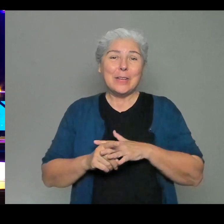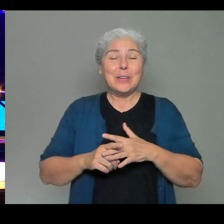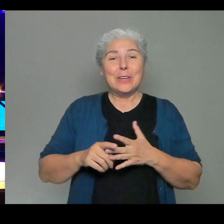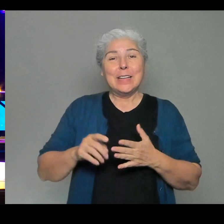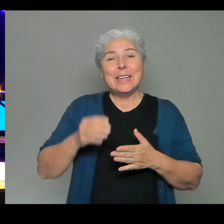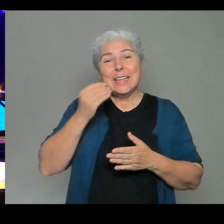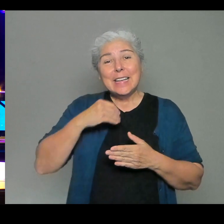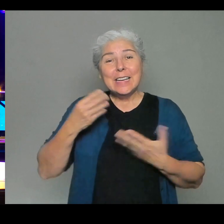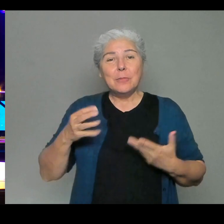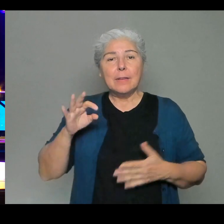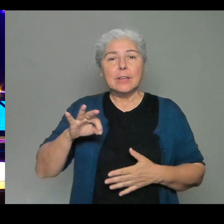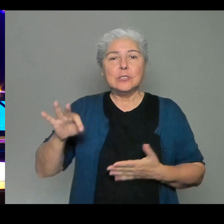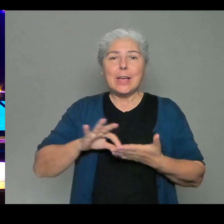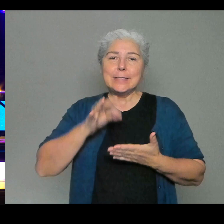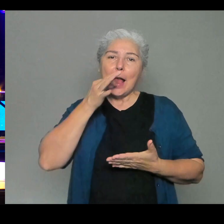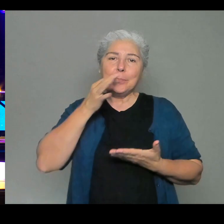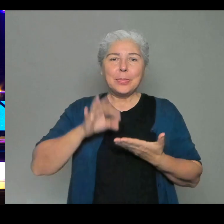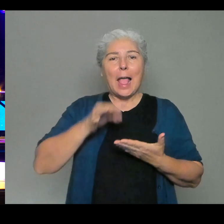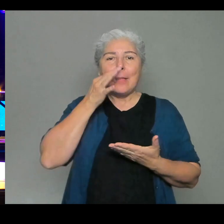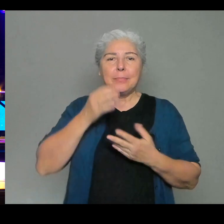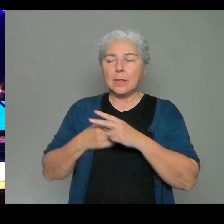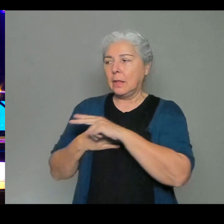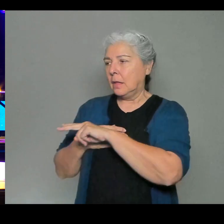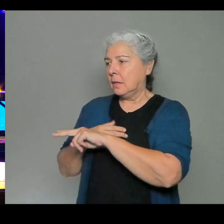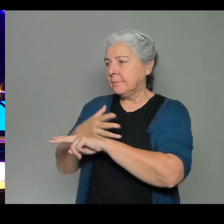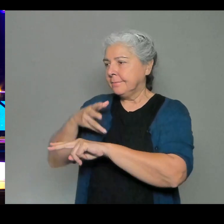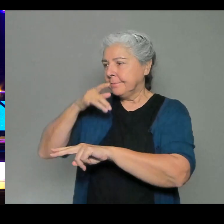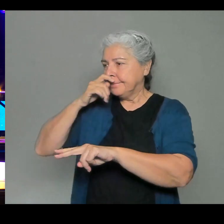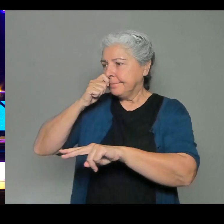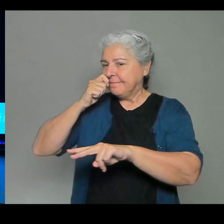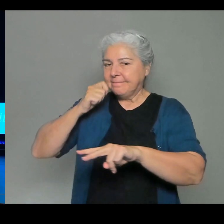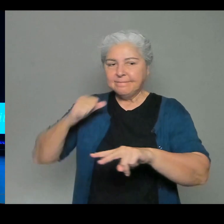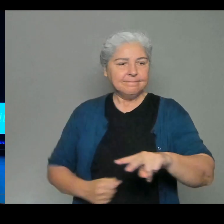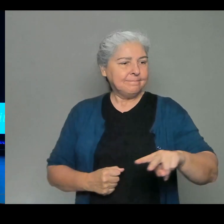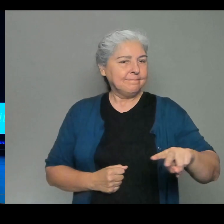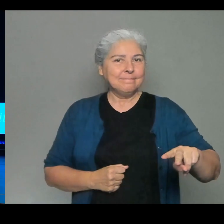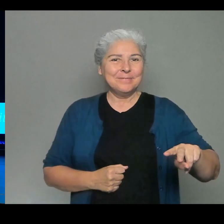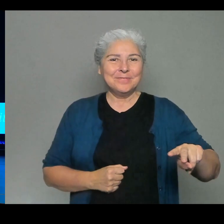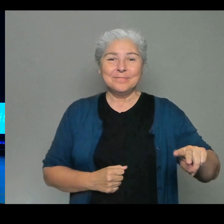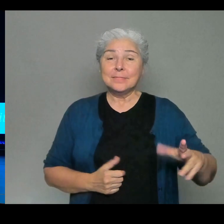My daughter comes in the house with French fries, and I'm like, dang.